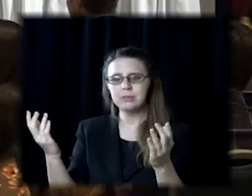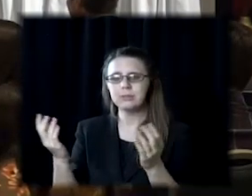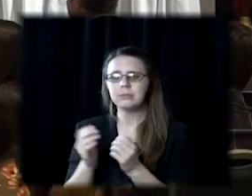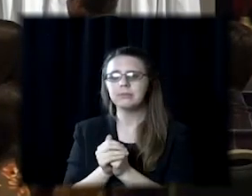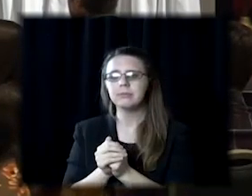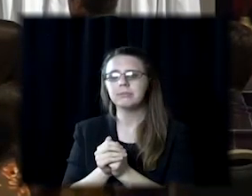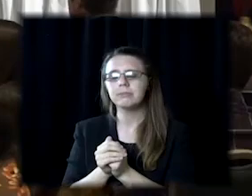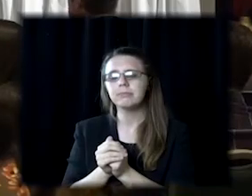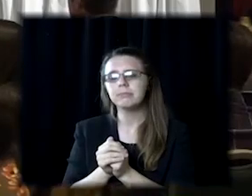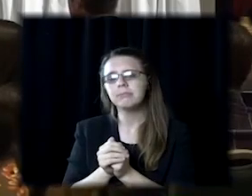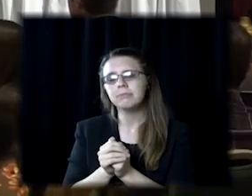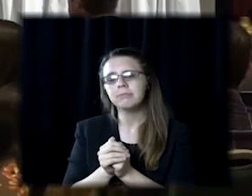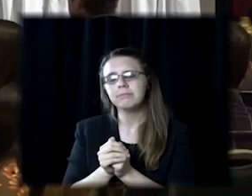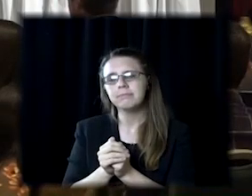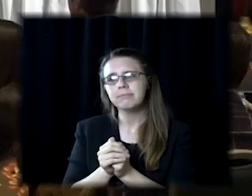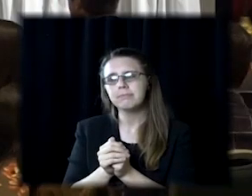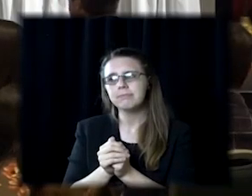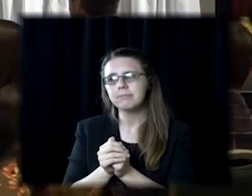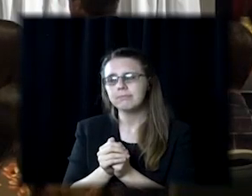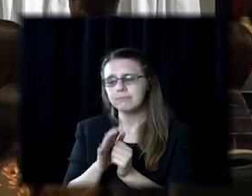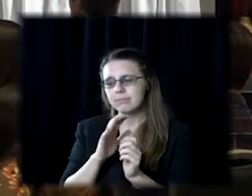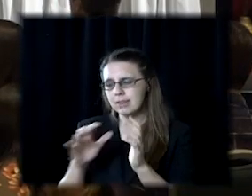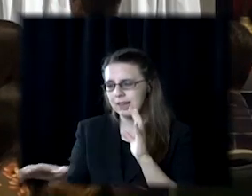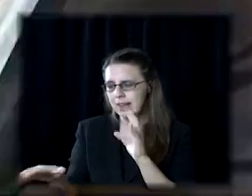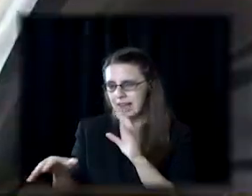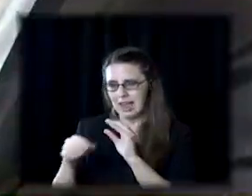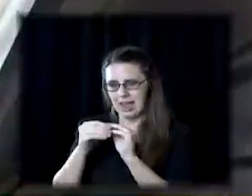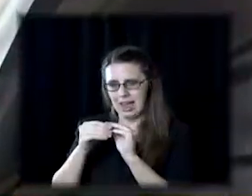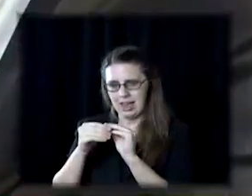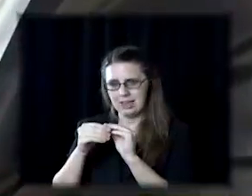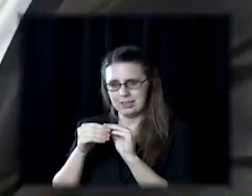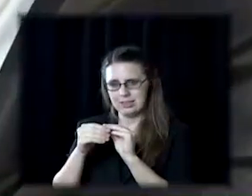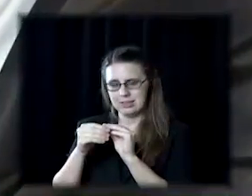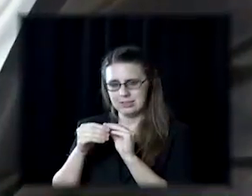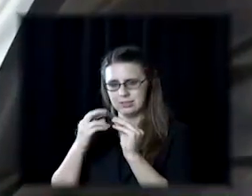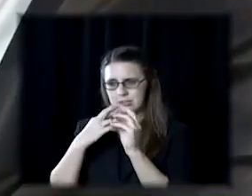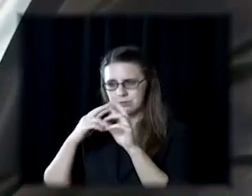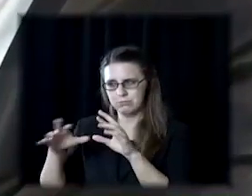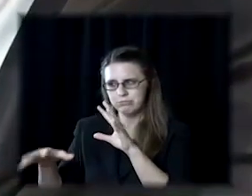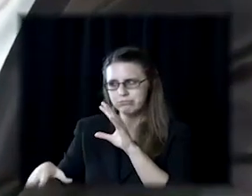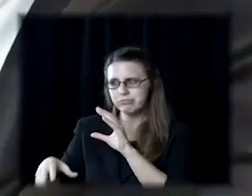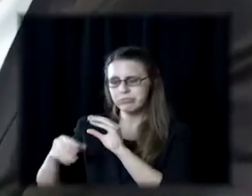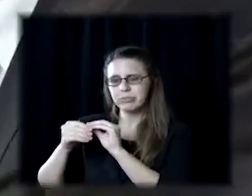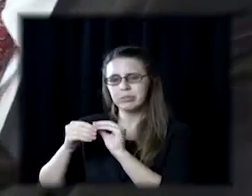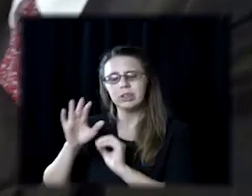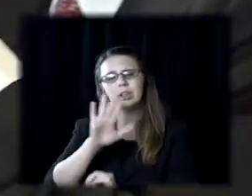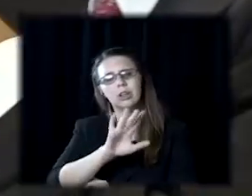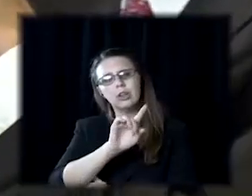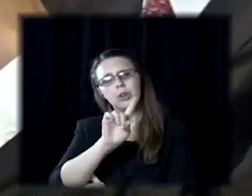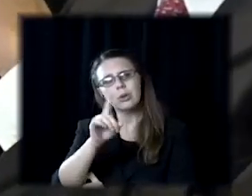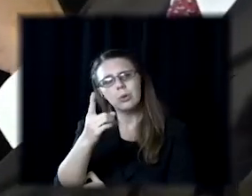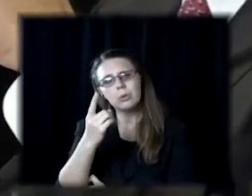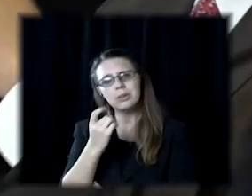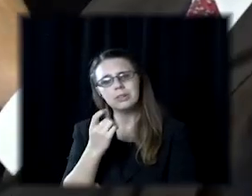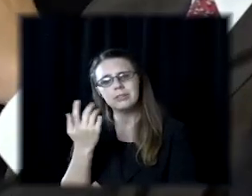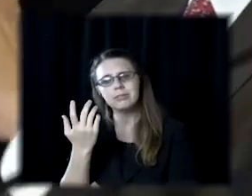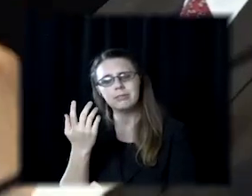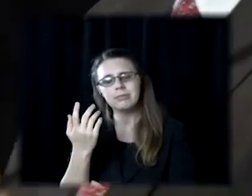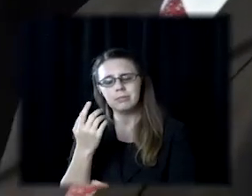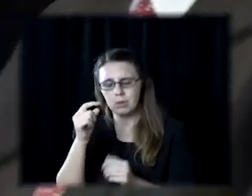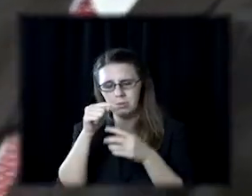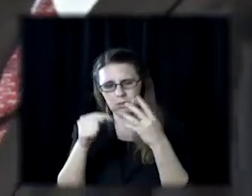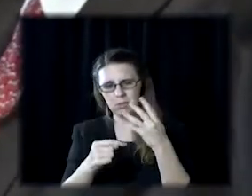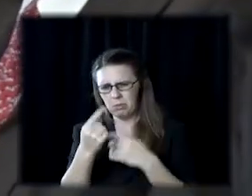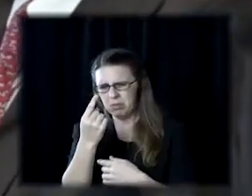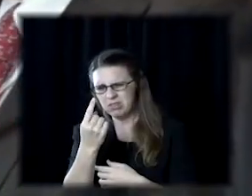to add to the executive director's response Your question was how, one of the